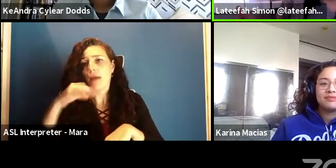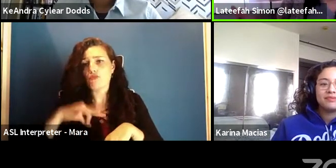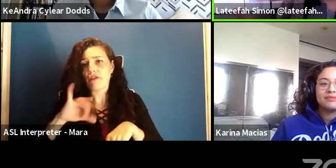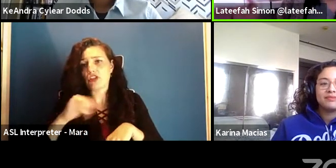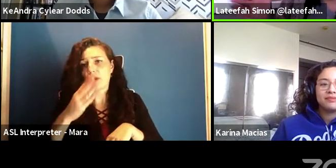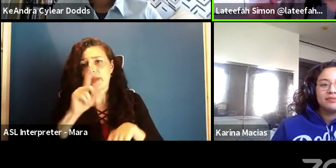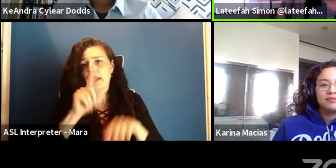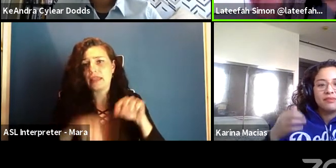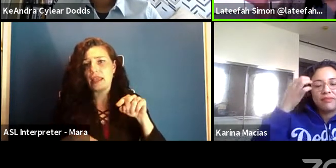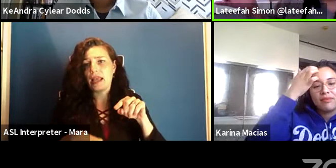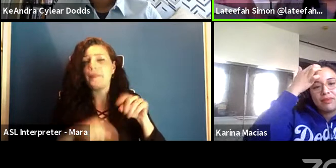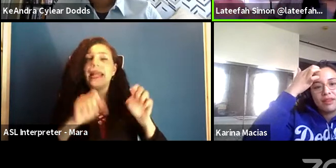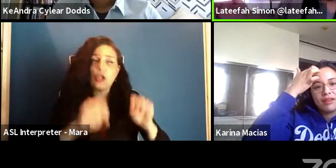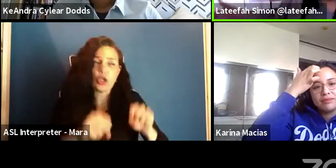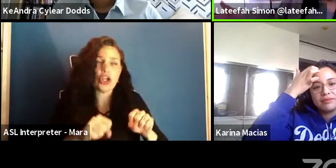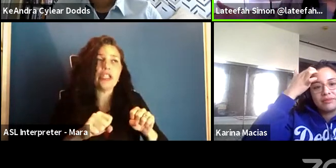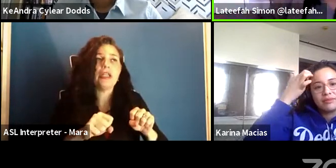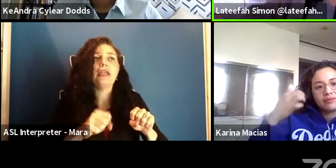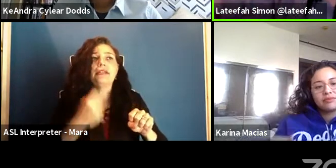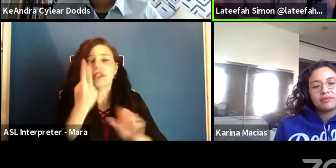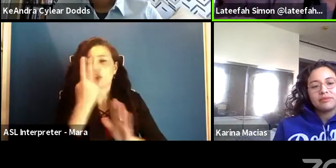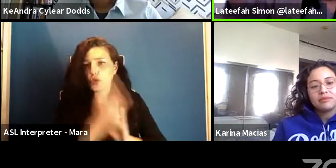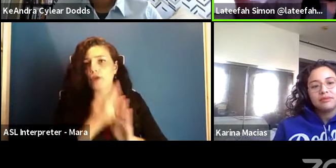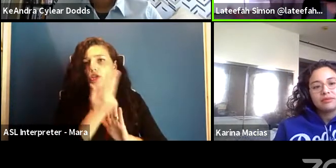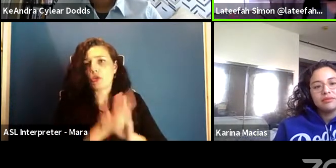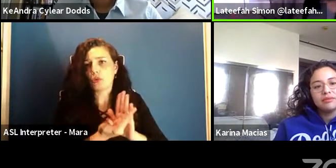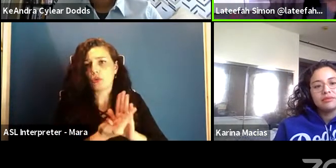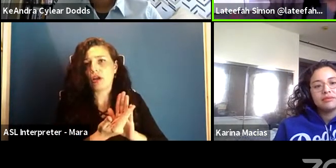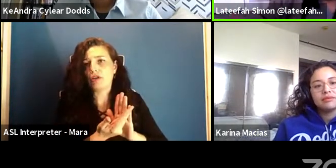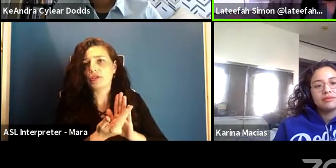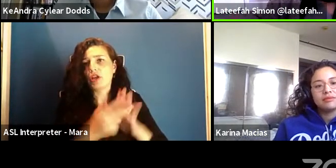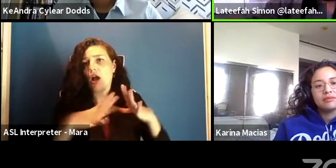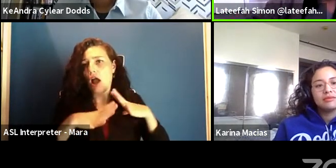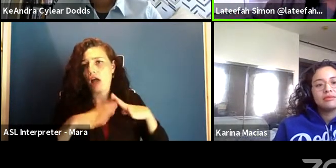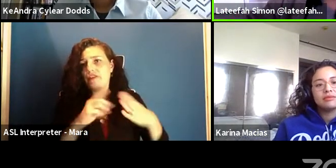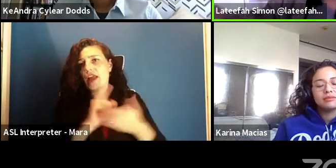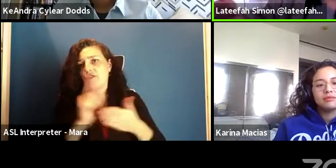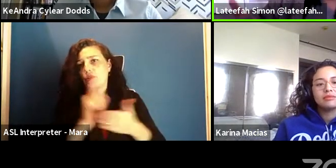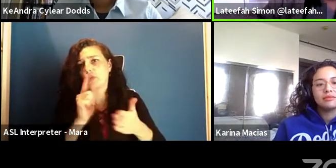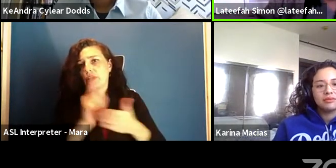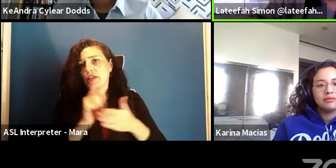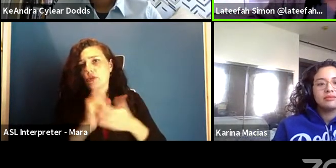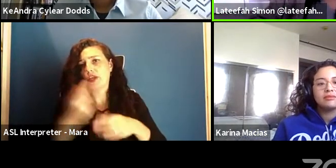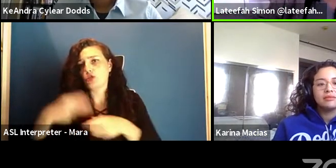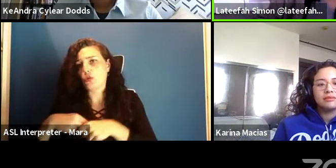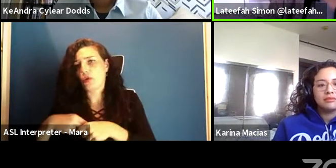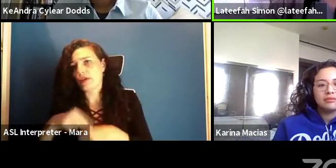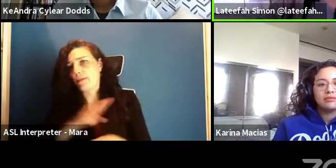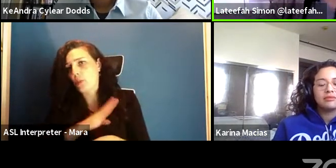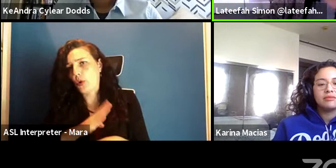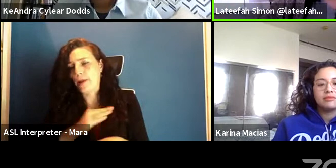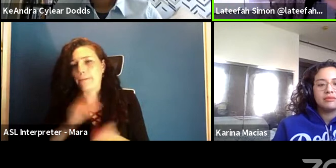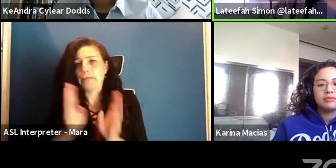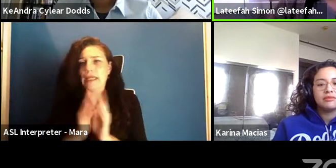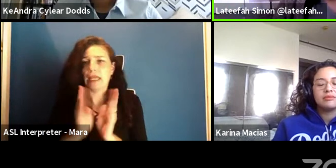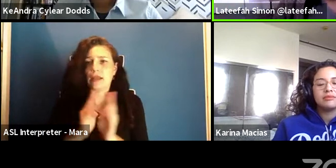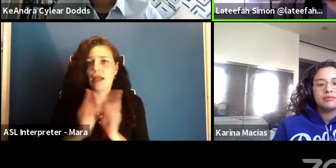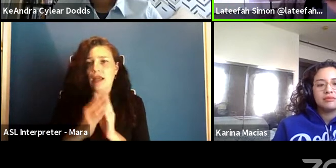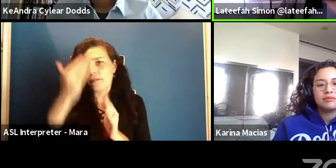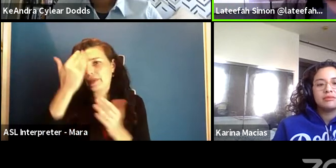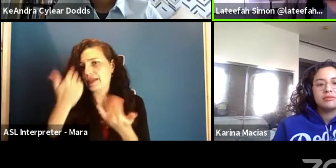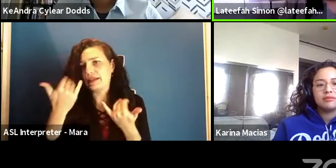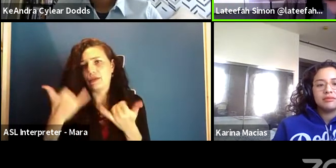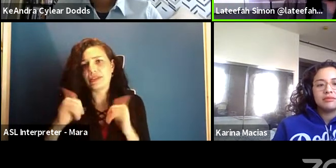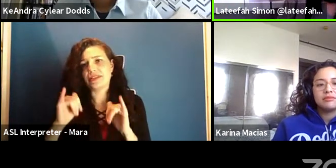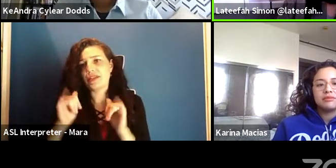BART board meeting where I know even during COVID, while there's more access and people can call in for public comment, it's still